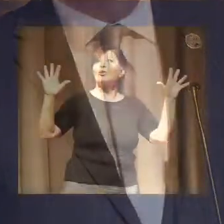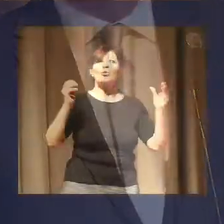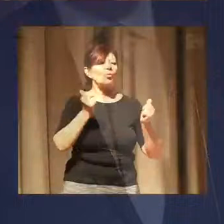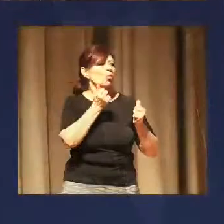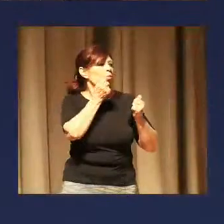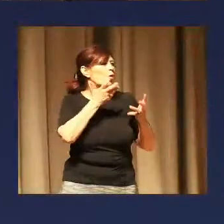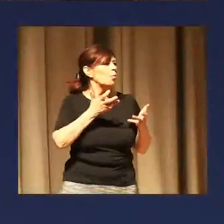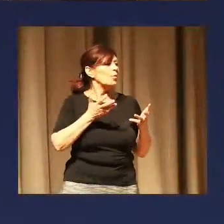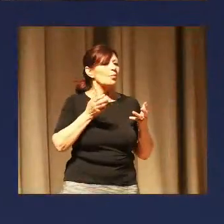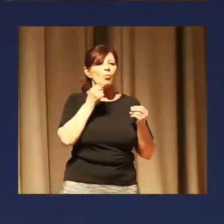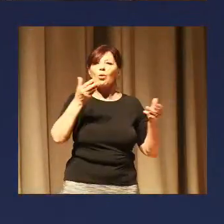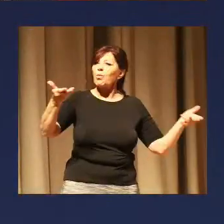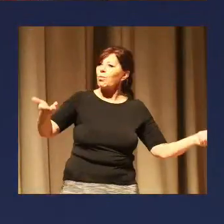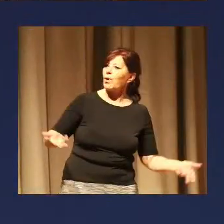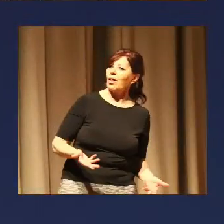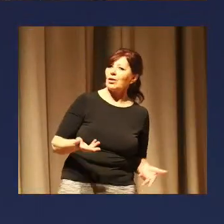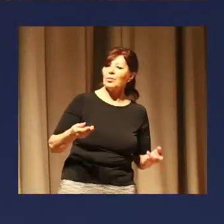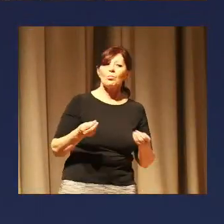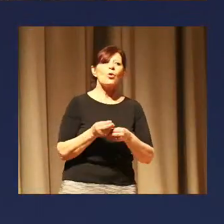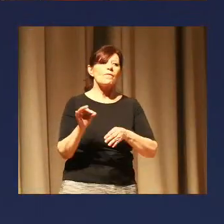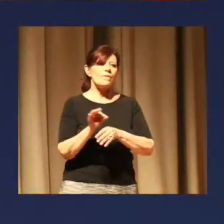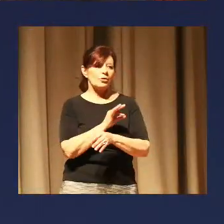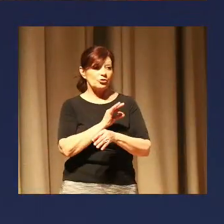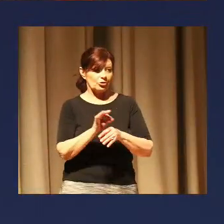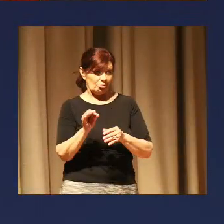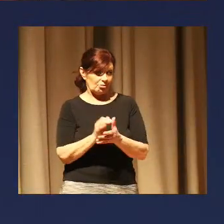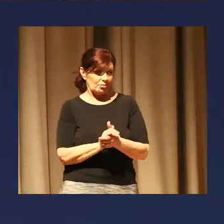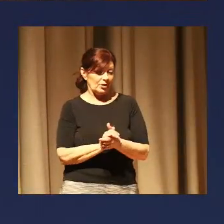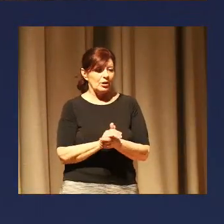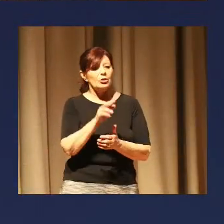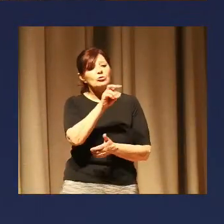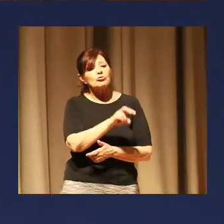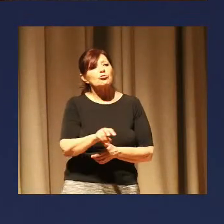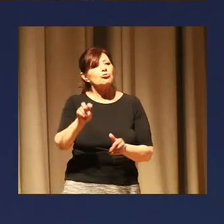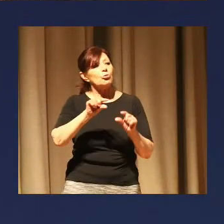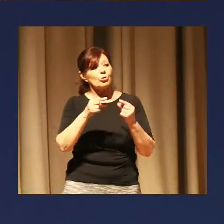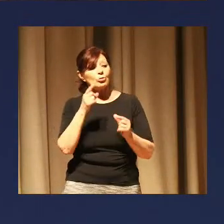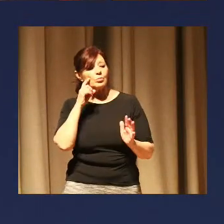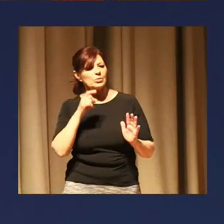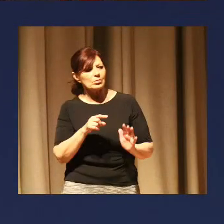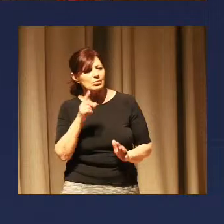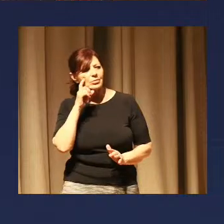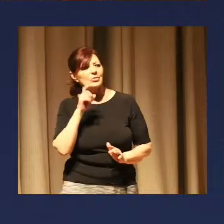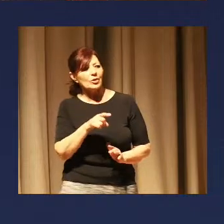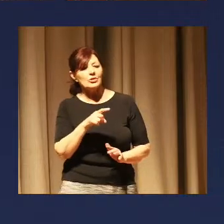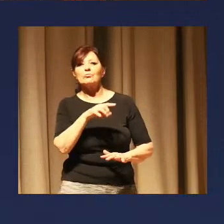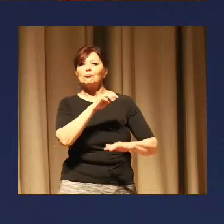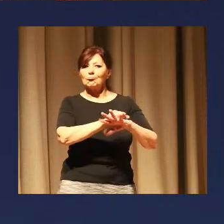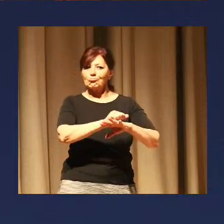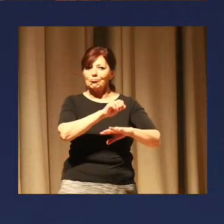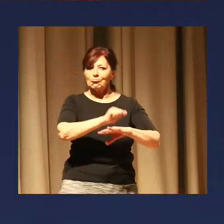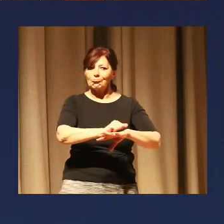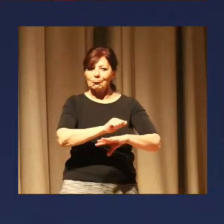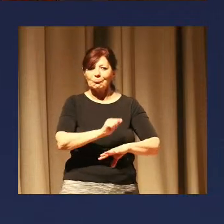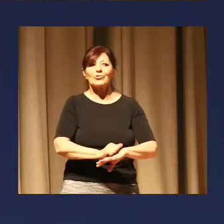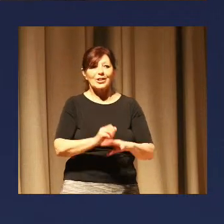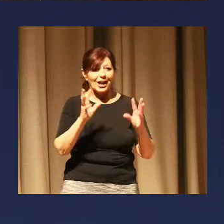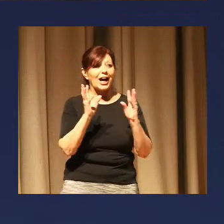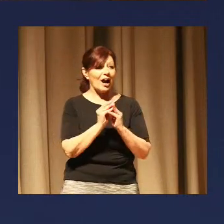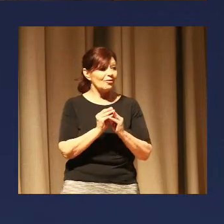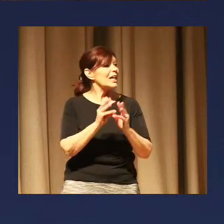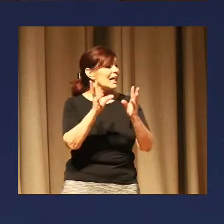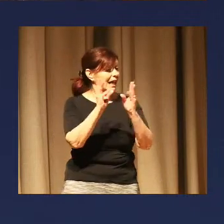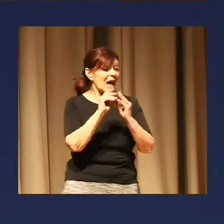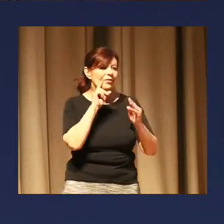warmer, more welcoming, and more functional. Tour groups are noticing it, and they are booking conferences. Conferences are